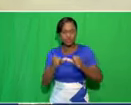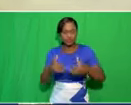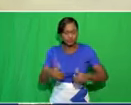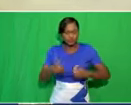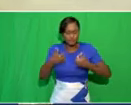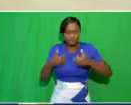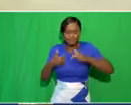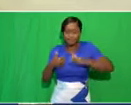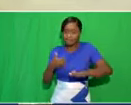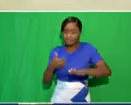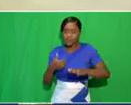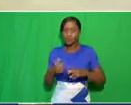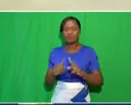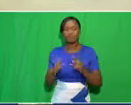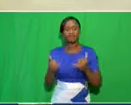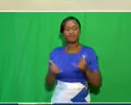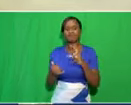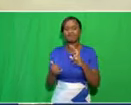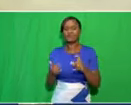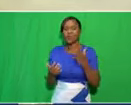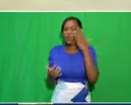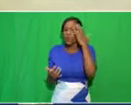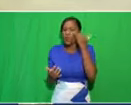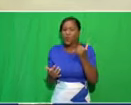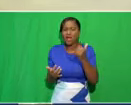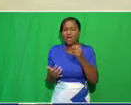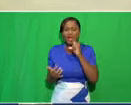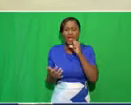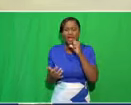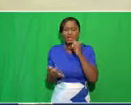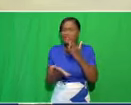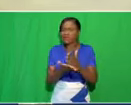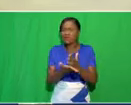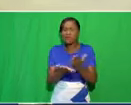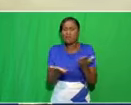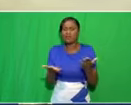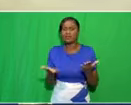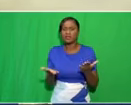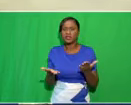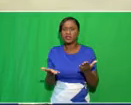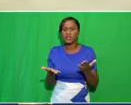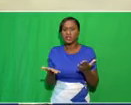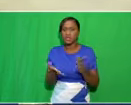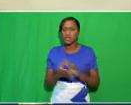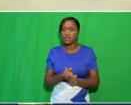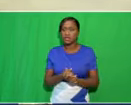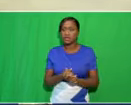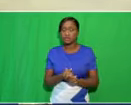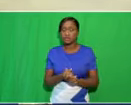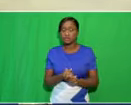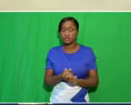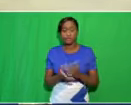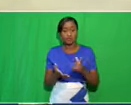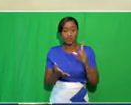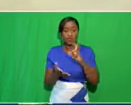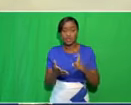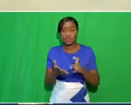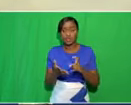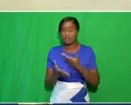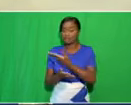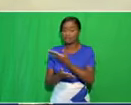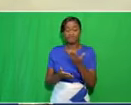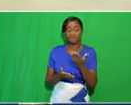child. The question is, why did we go backwards? This is assuming that we did go backwards. The question is to the